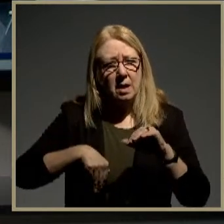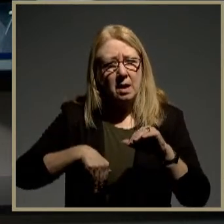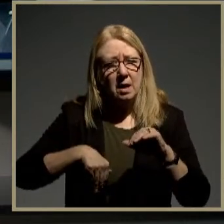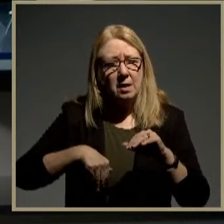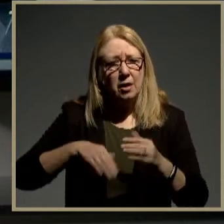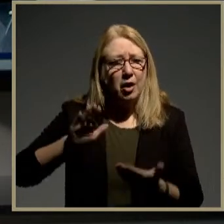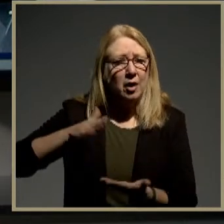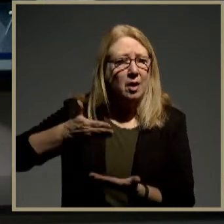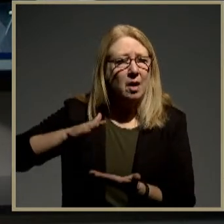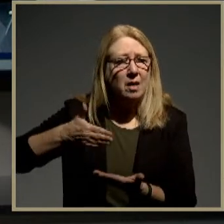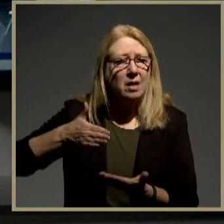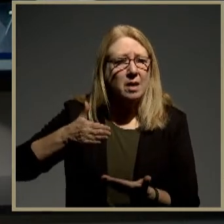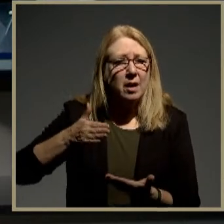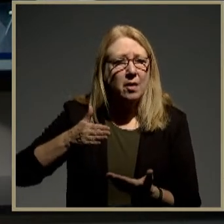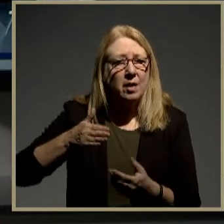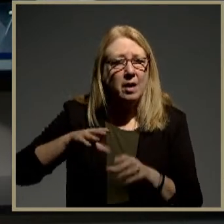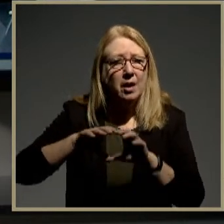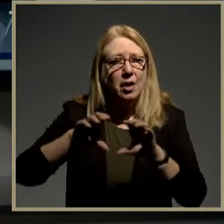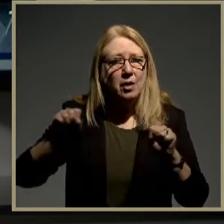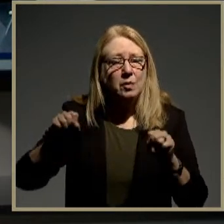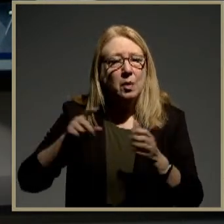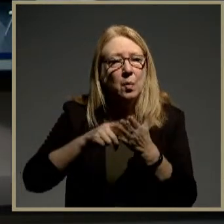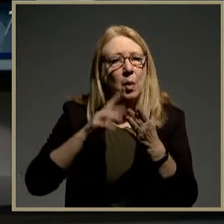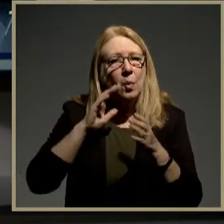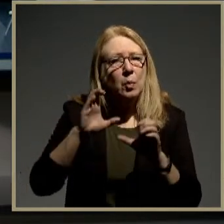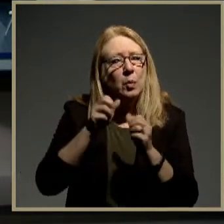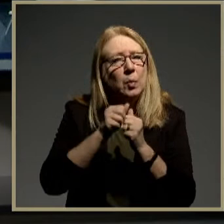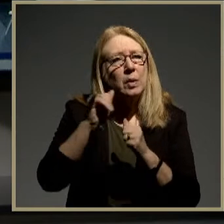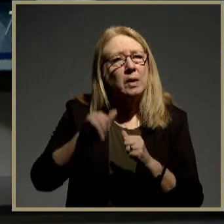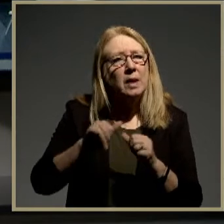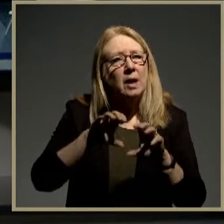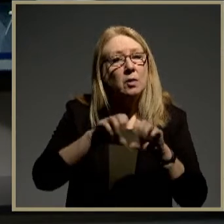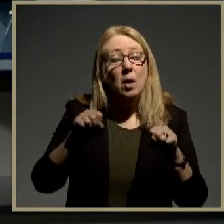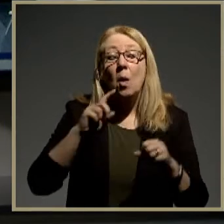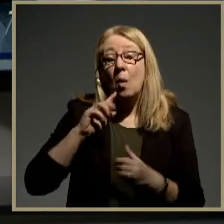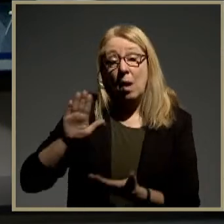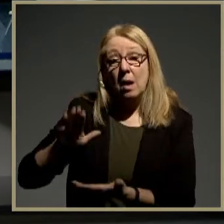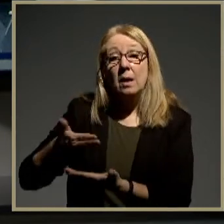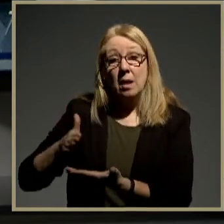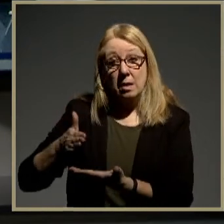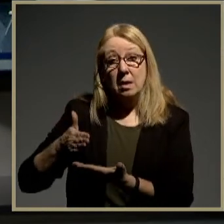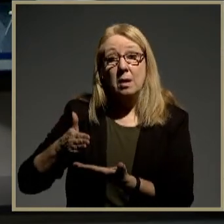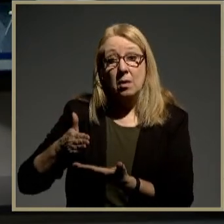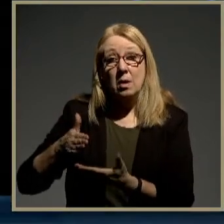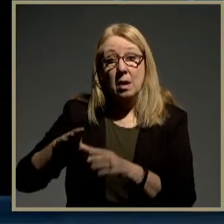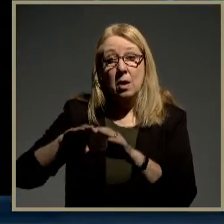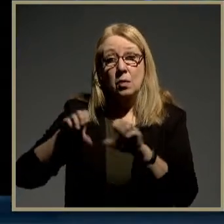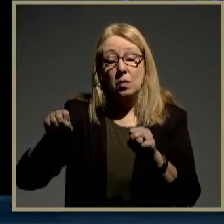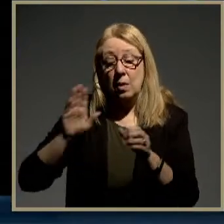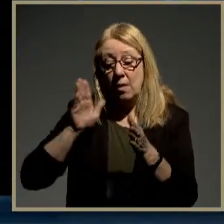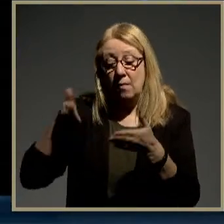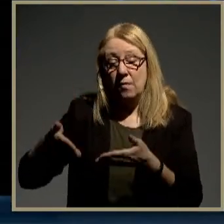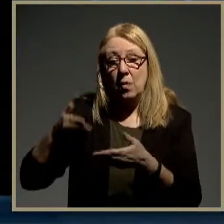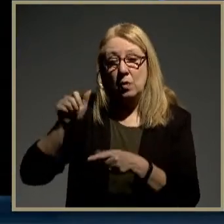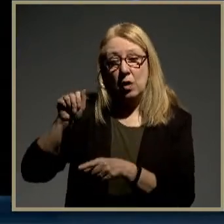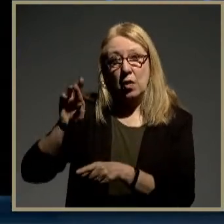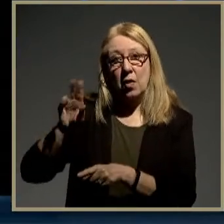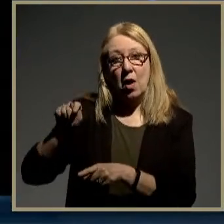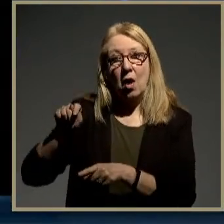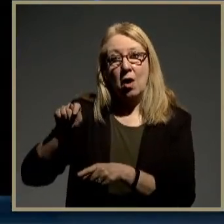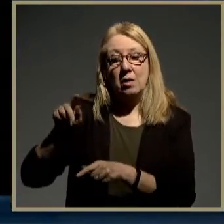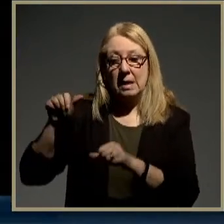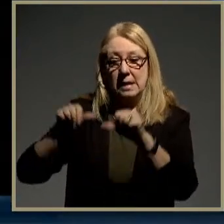culinary degree? What would they do with that degree after college? Well, a culinary degree focuses on kind of the art